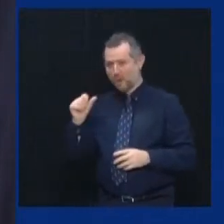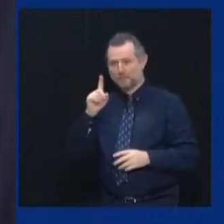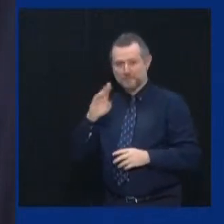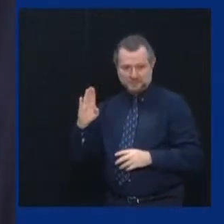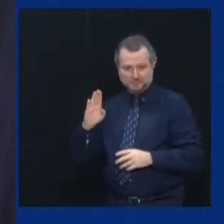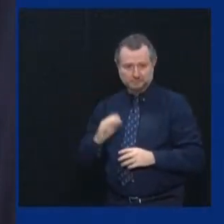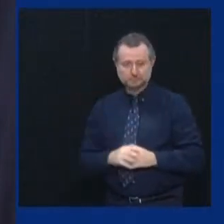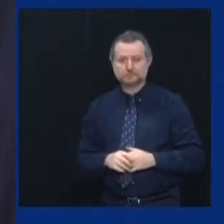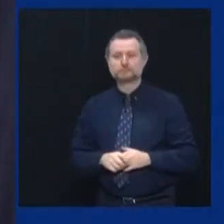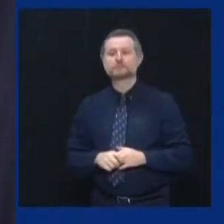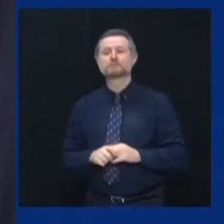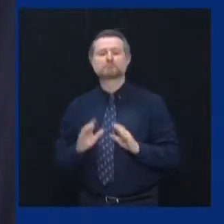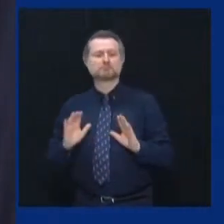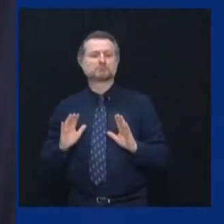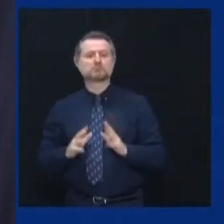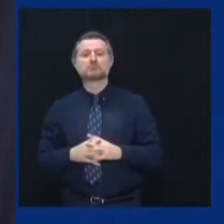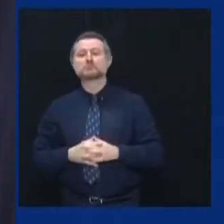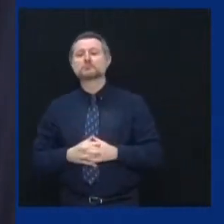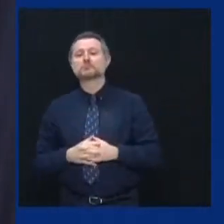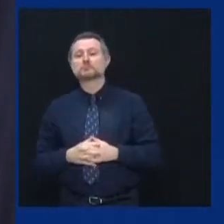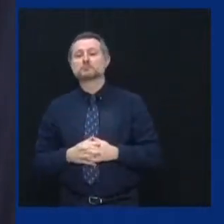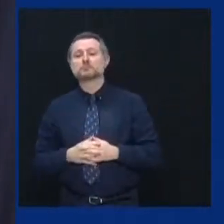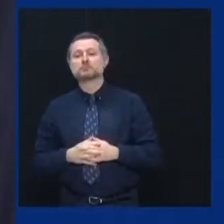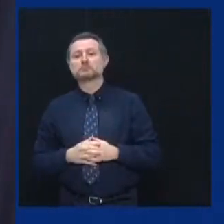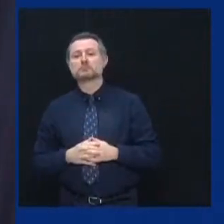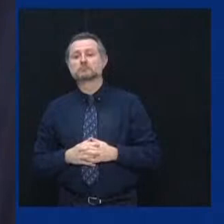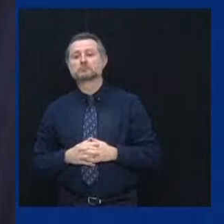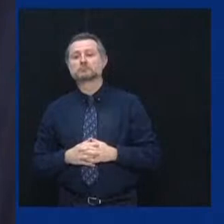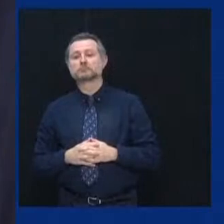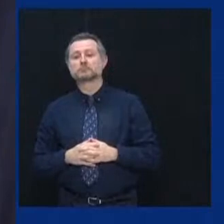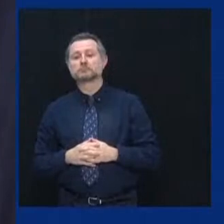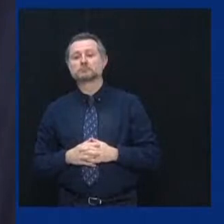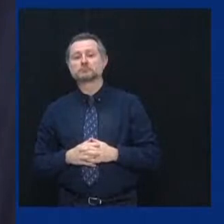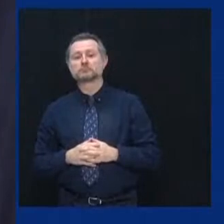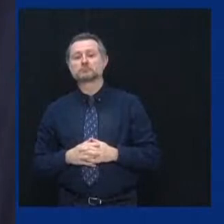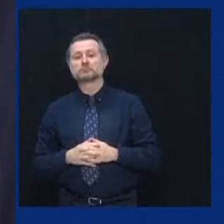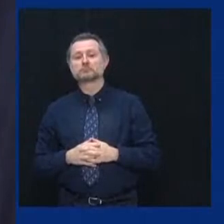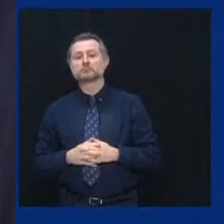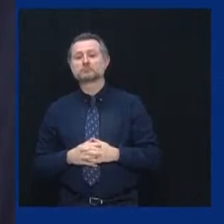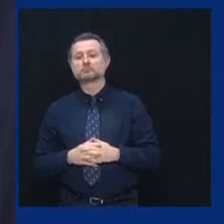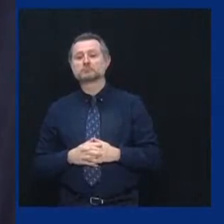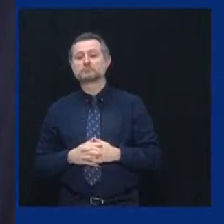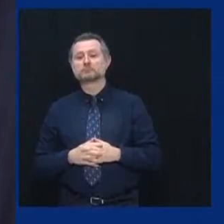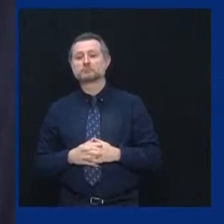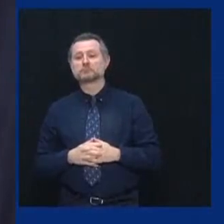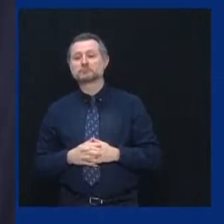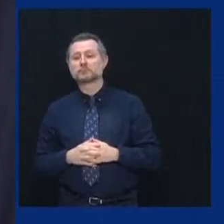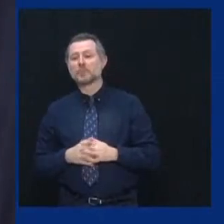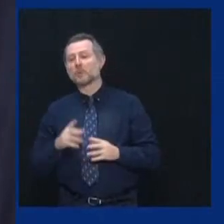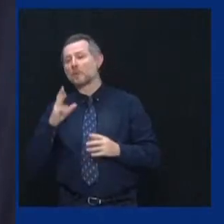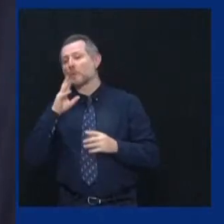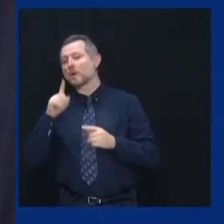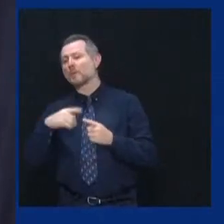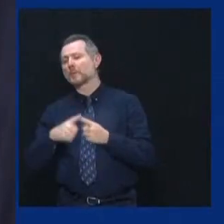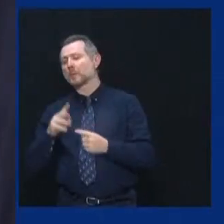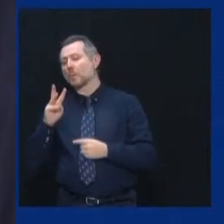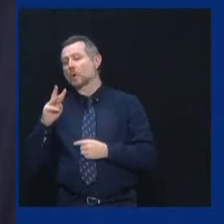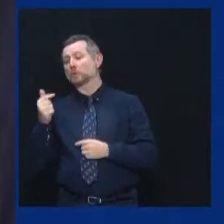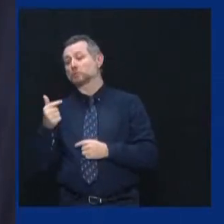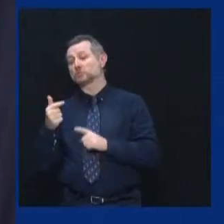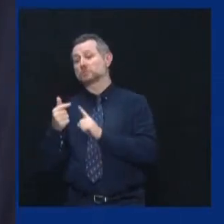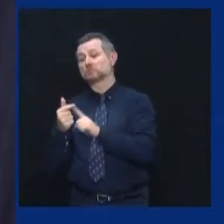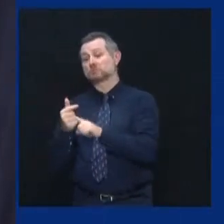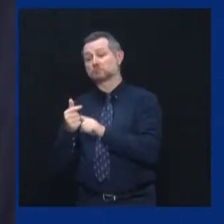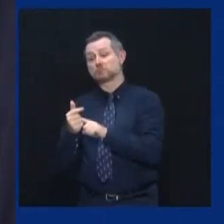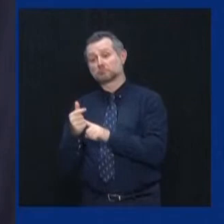To the extent, hold that second point. The Walgreens, the distribution sites that